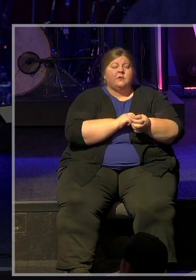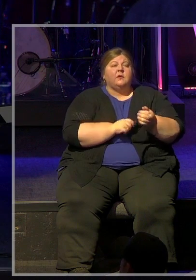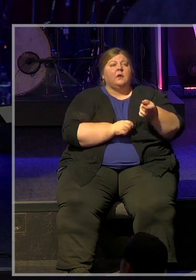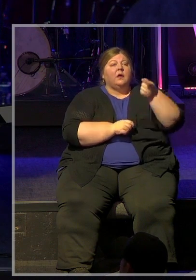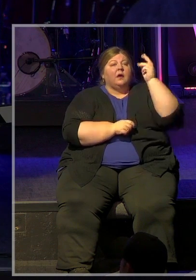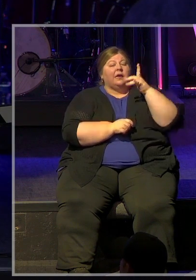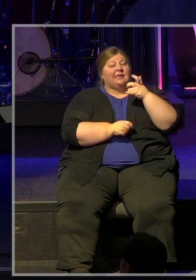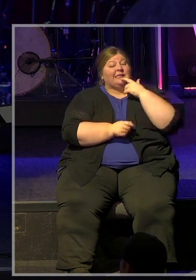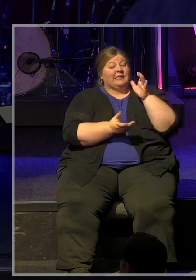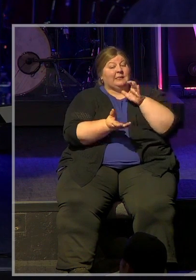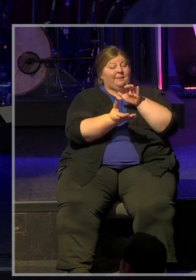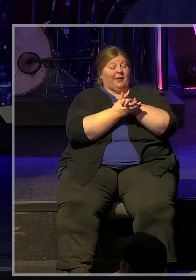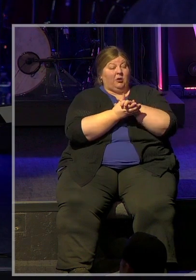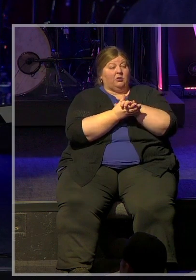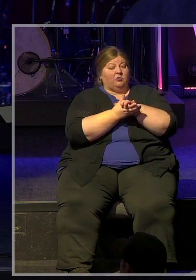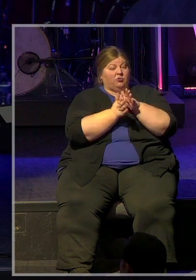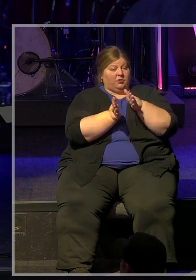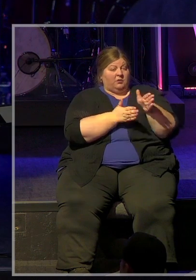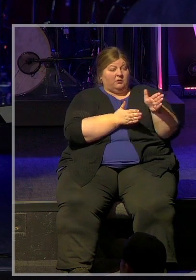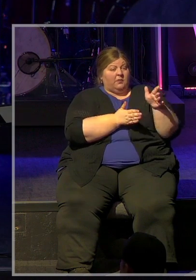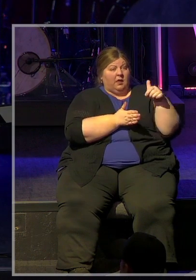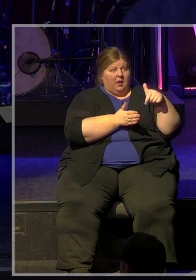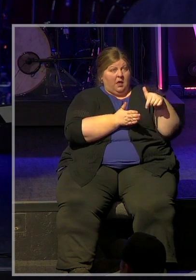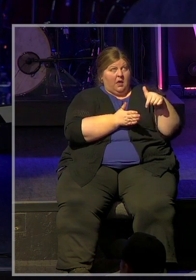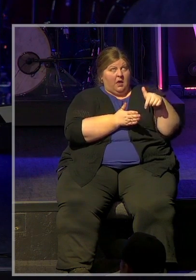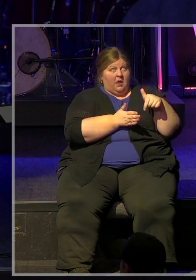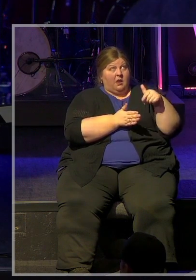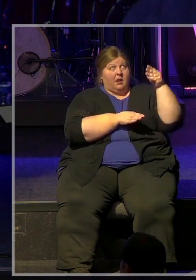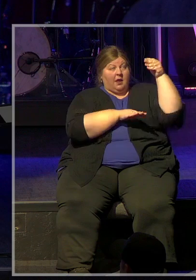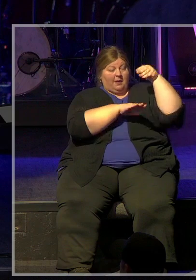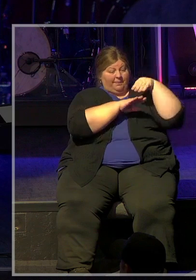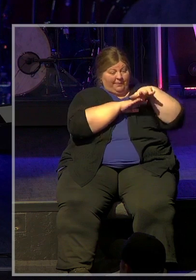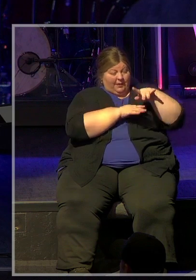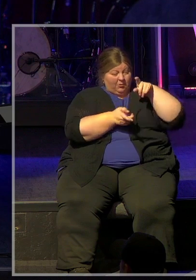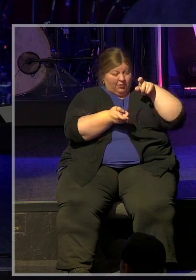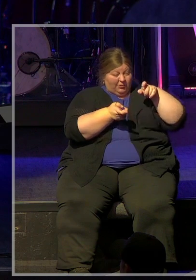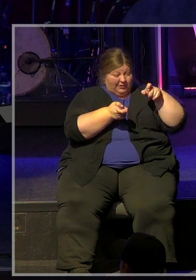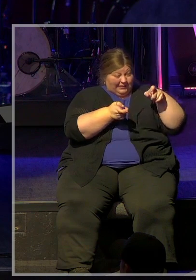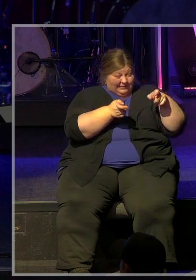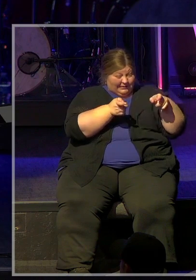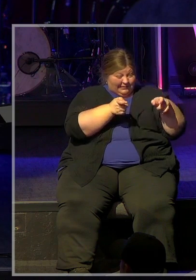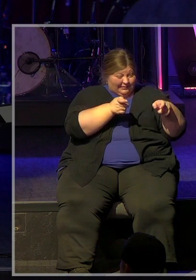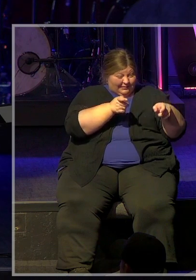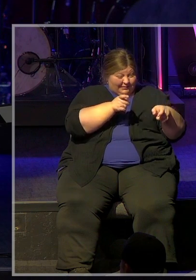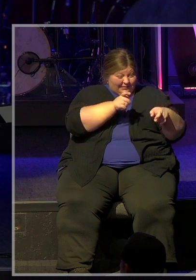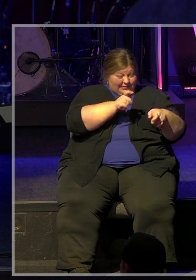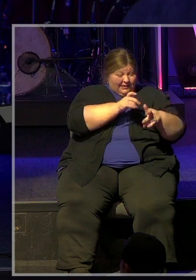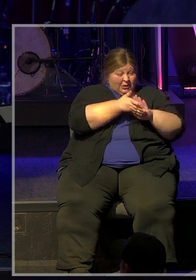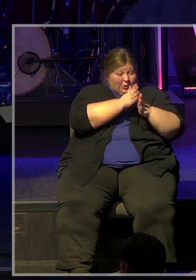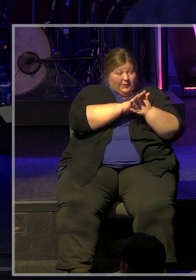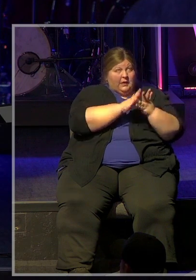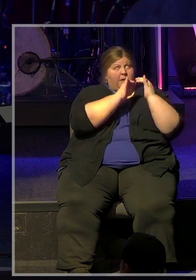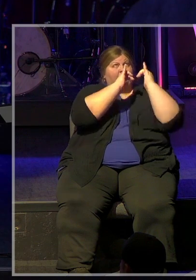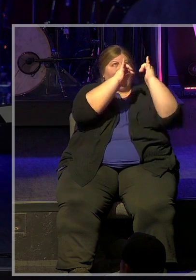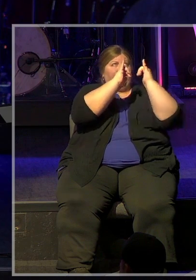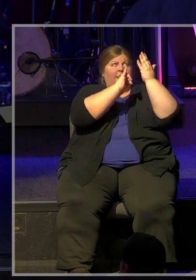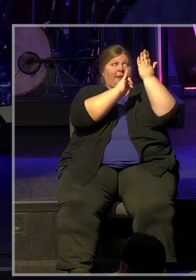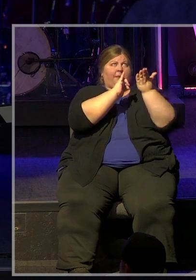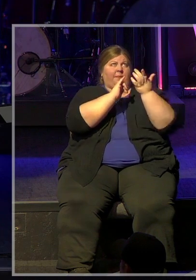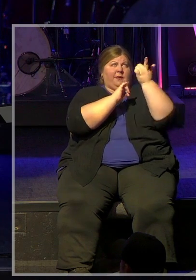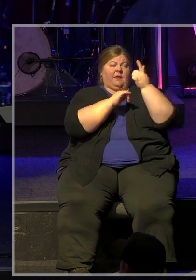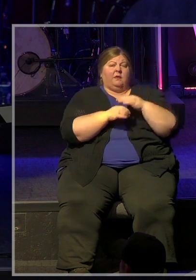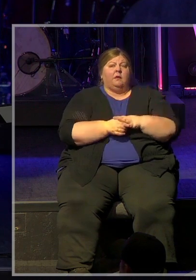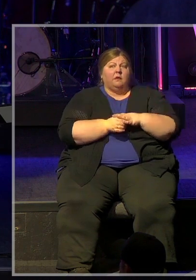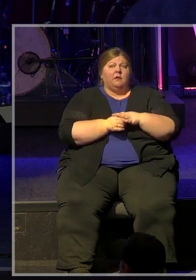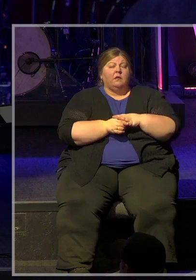marriage, in this construct of marriage, I am transforming you to be more like me. It's not